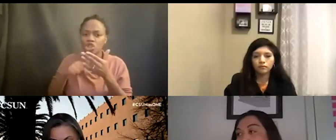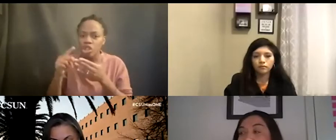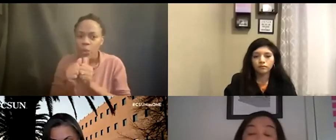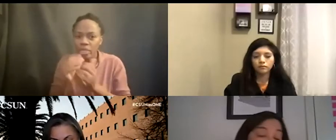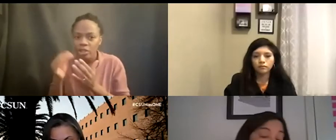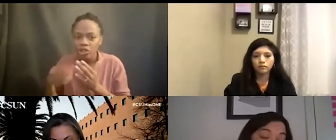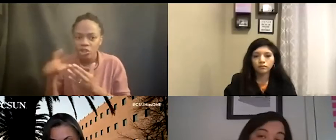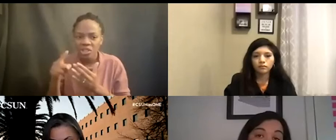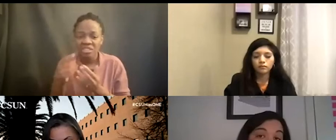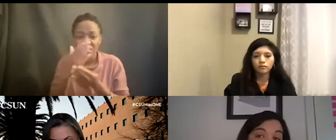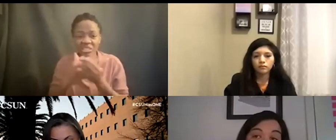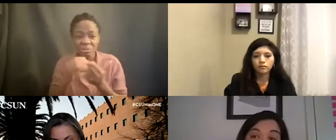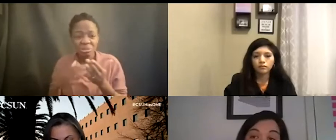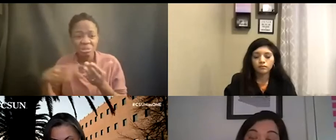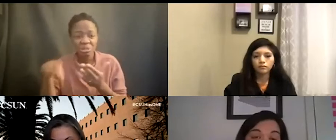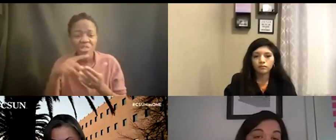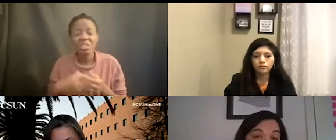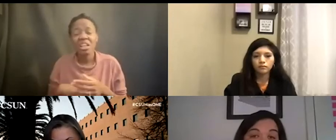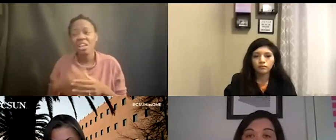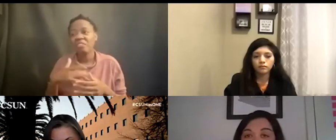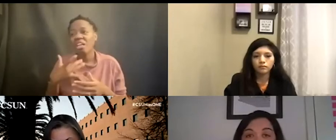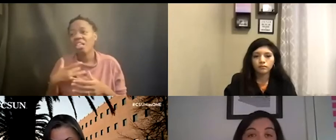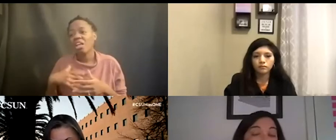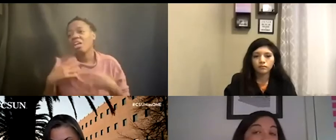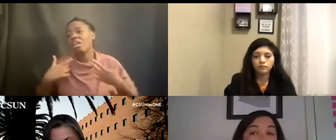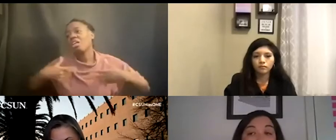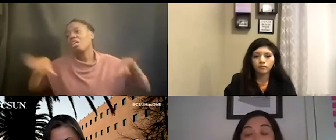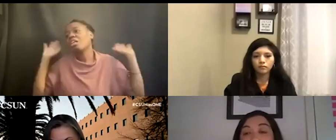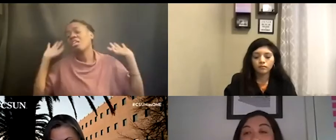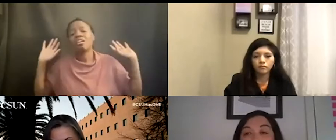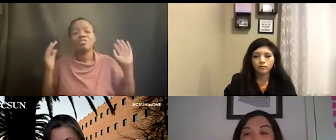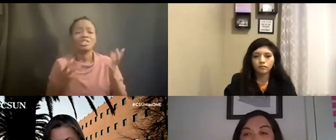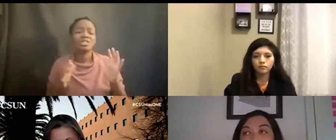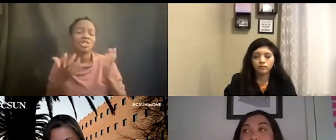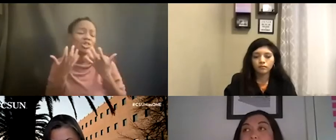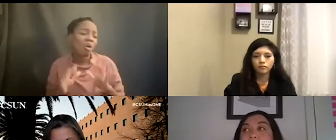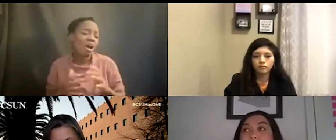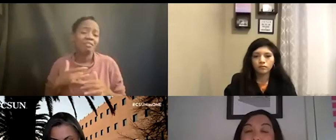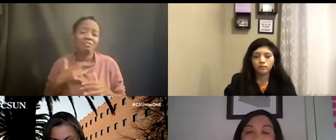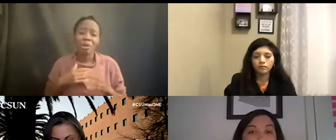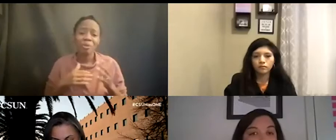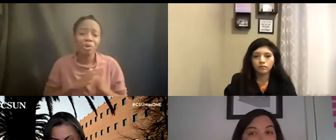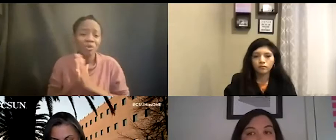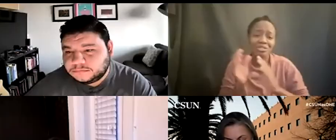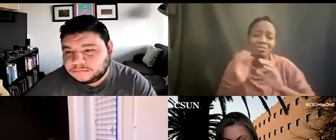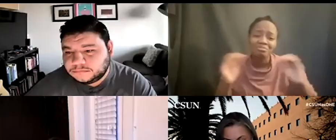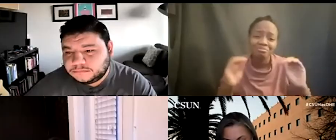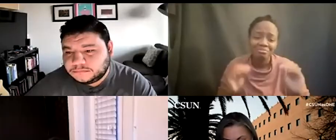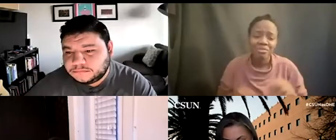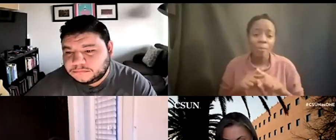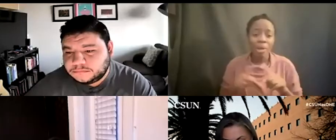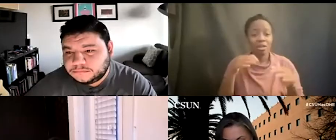saying, I'm done, you know, I can't, I'm having trouble being motivated. But coming into your